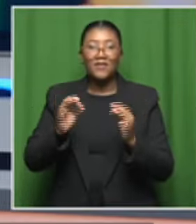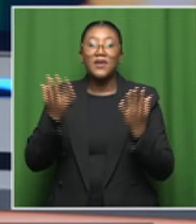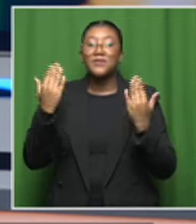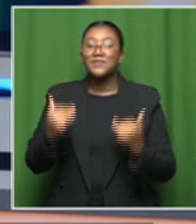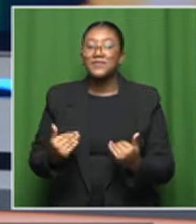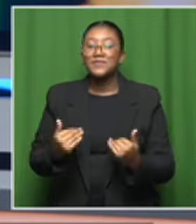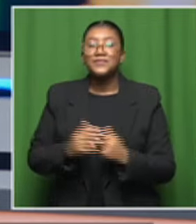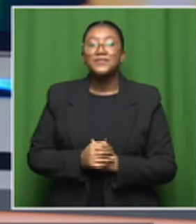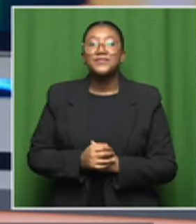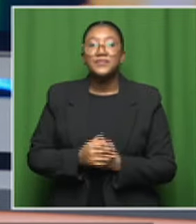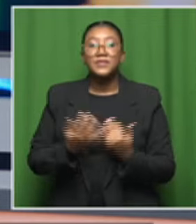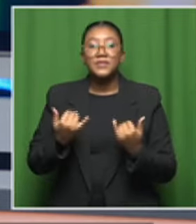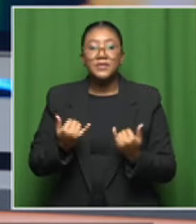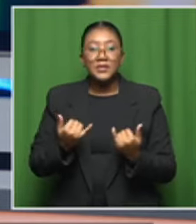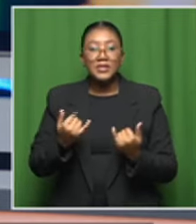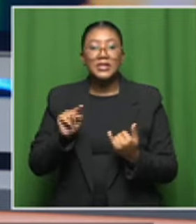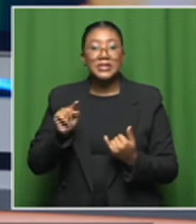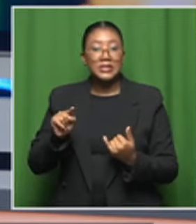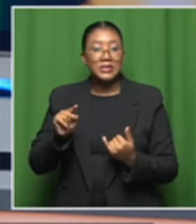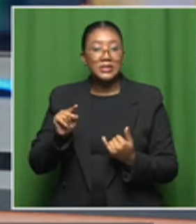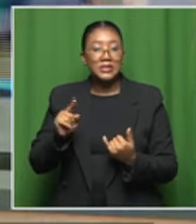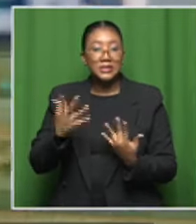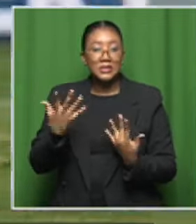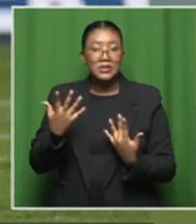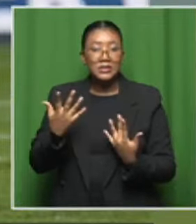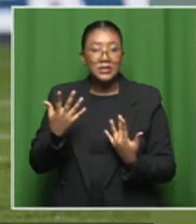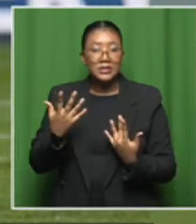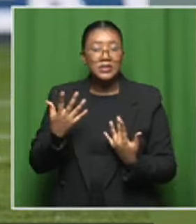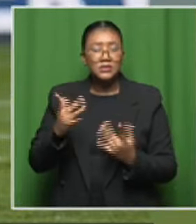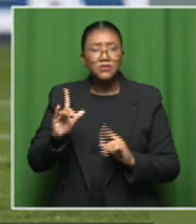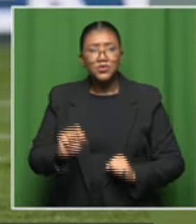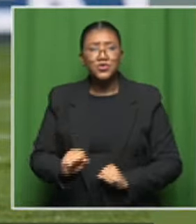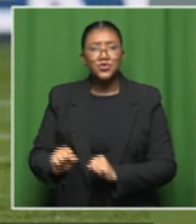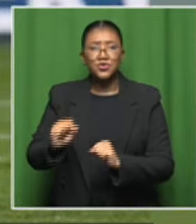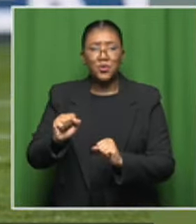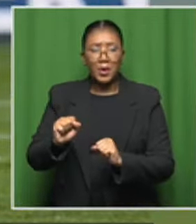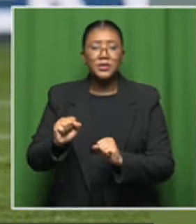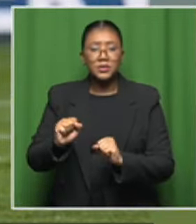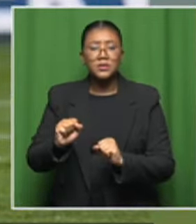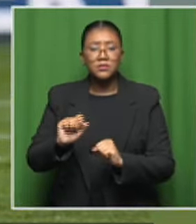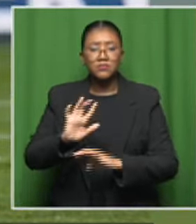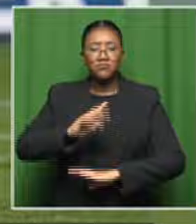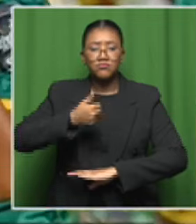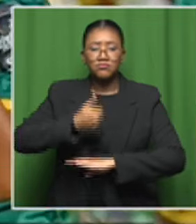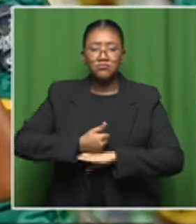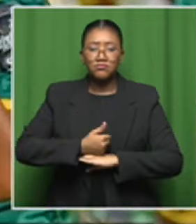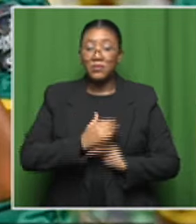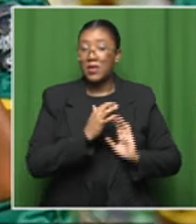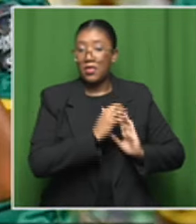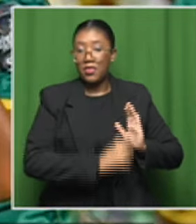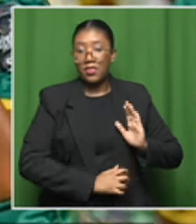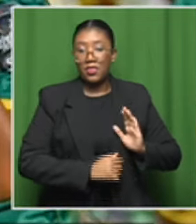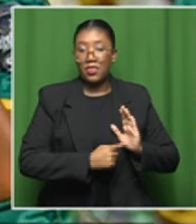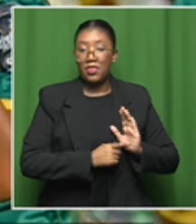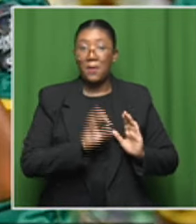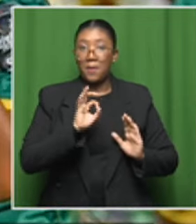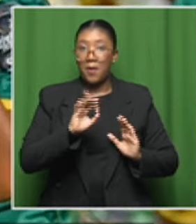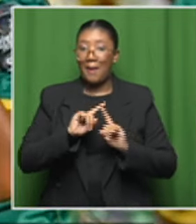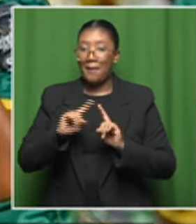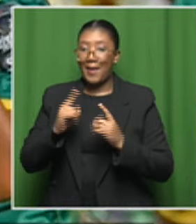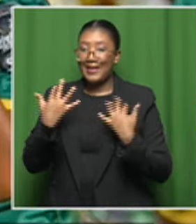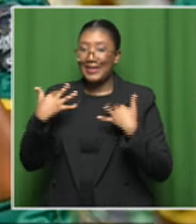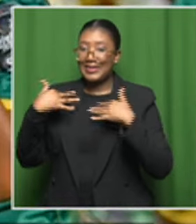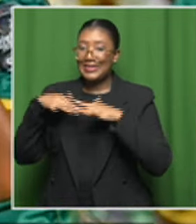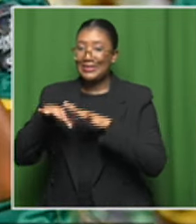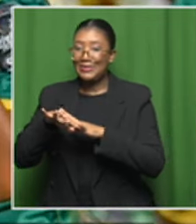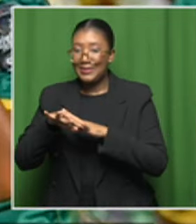about now is the juggling act. We develop these beautiful strategies, and on paper they look excellent, but implementing it is always